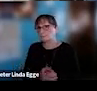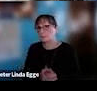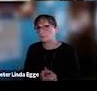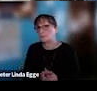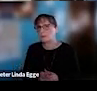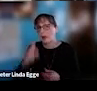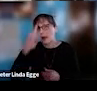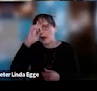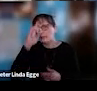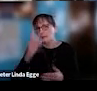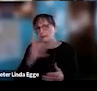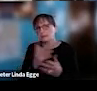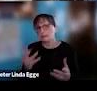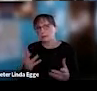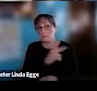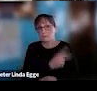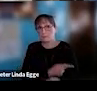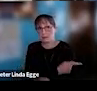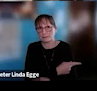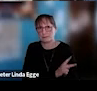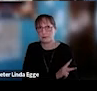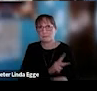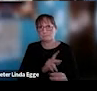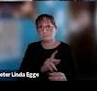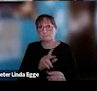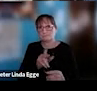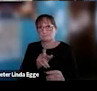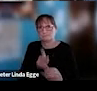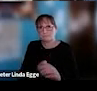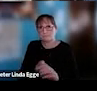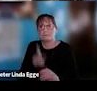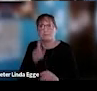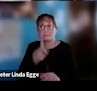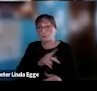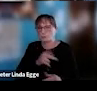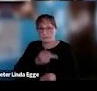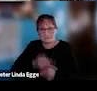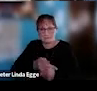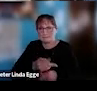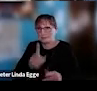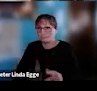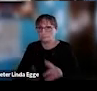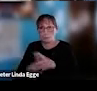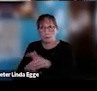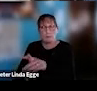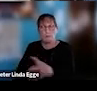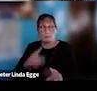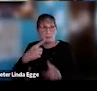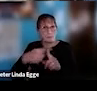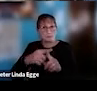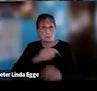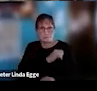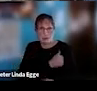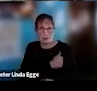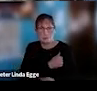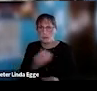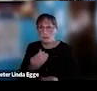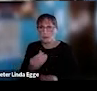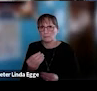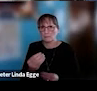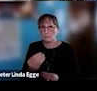I think it's a lot of patient persistence. Keep showing up, keep having a positive attitude, let them know that.